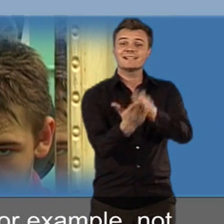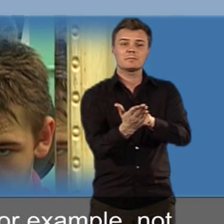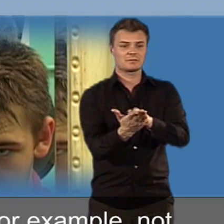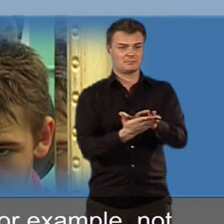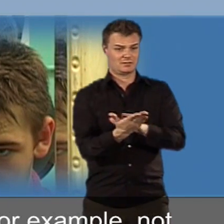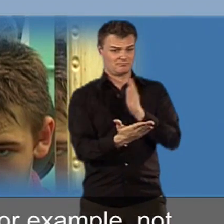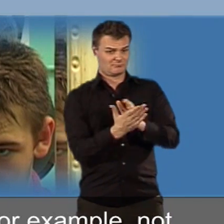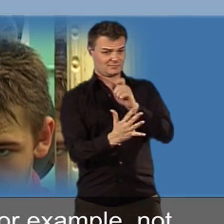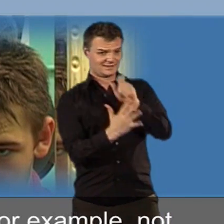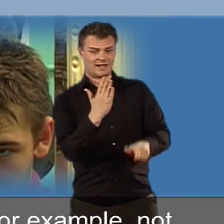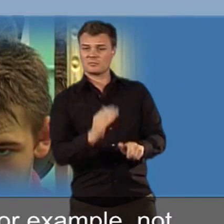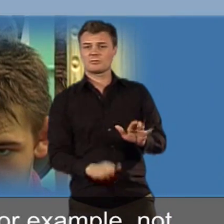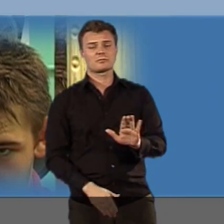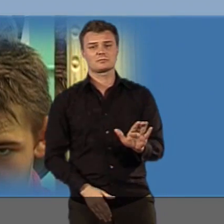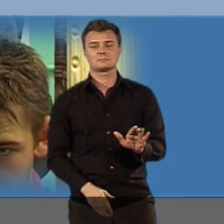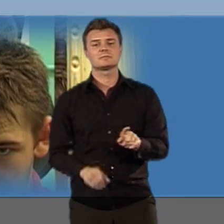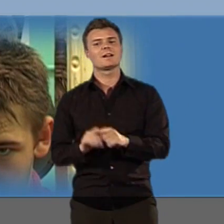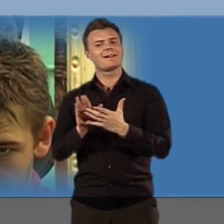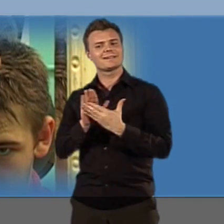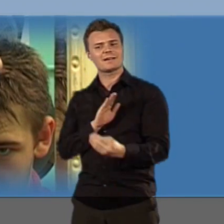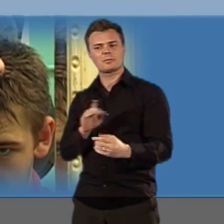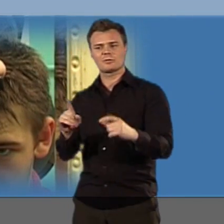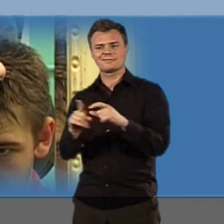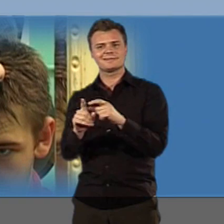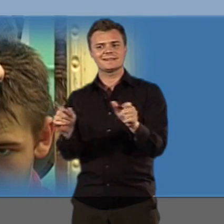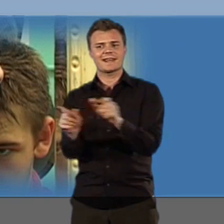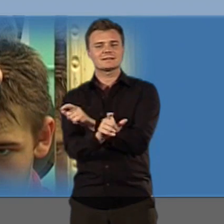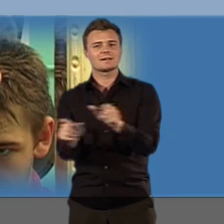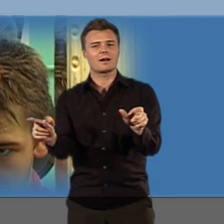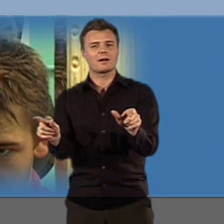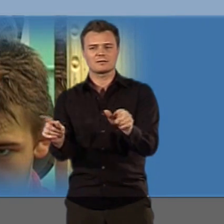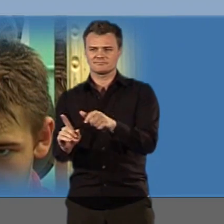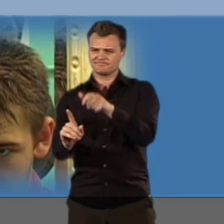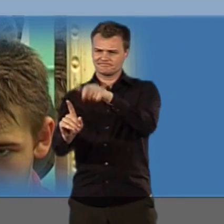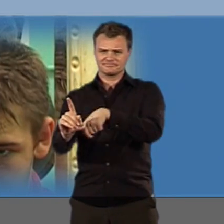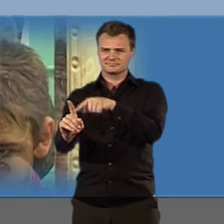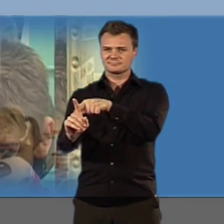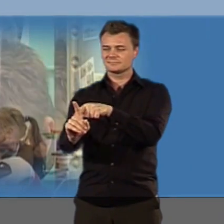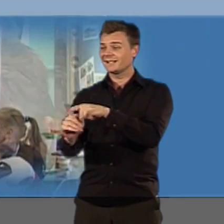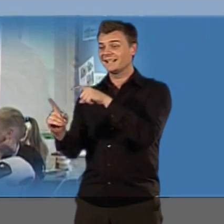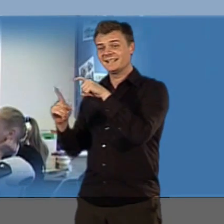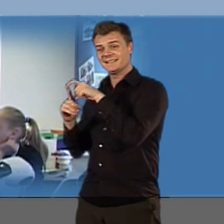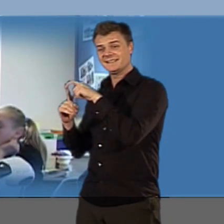not all children with dyslexia would be disabled under the Disability Discrimination Act.